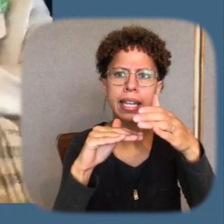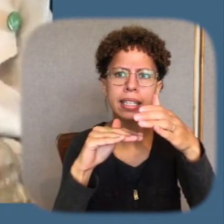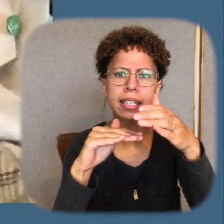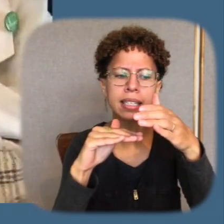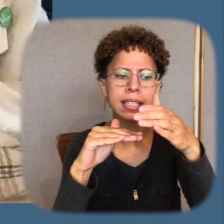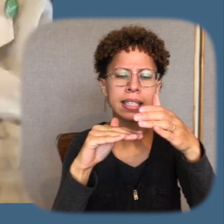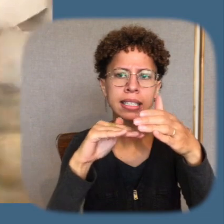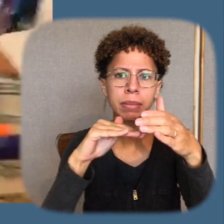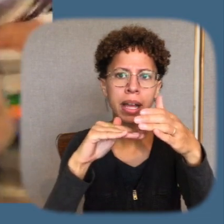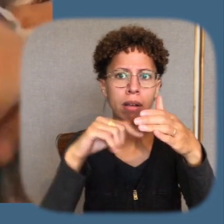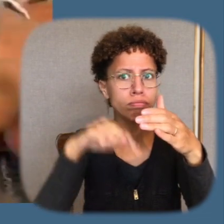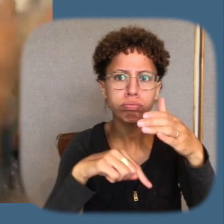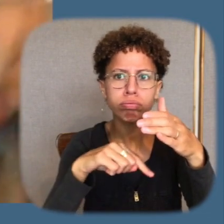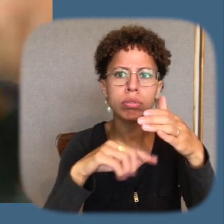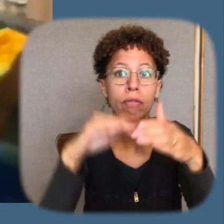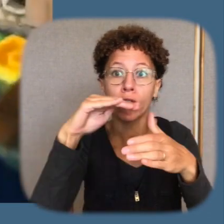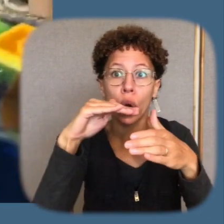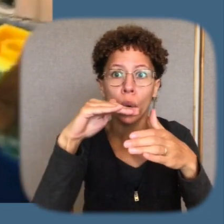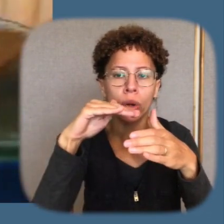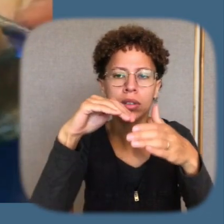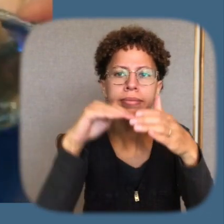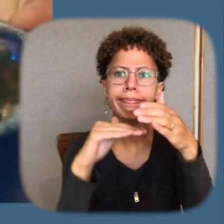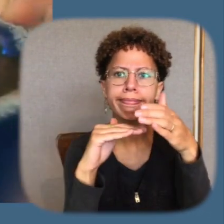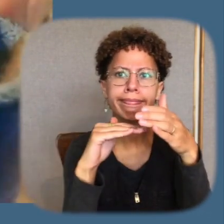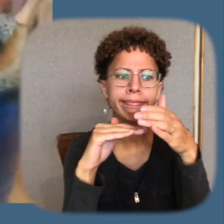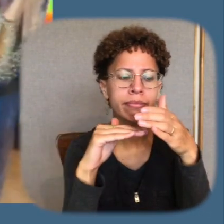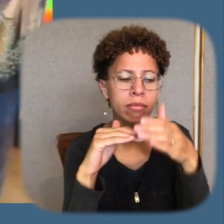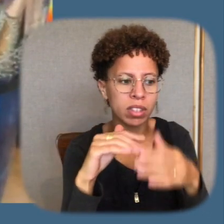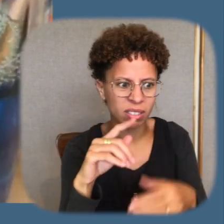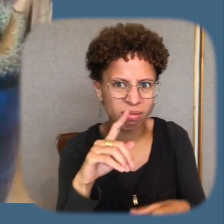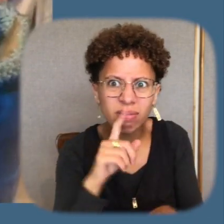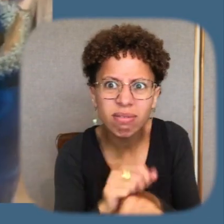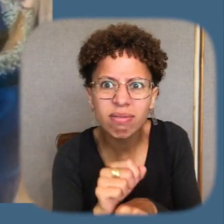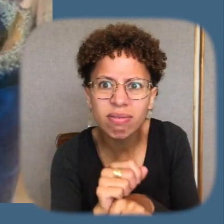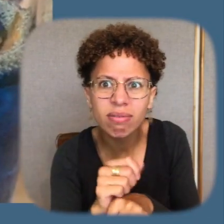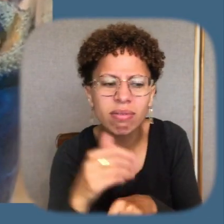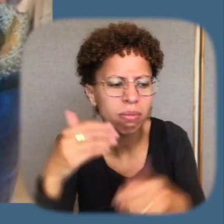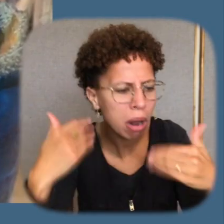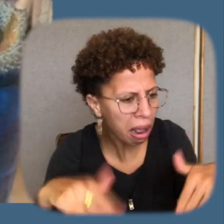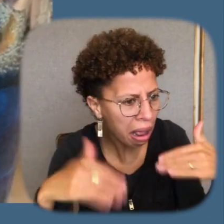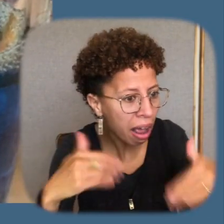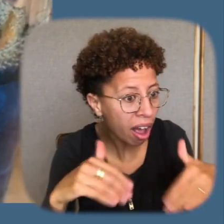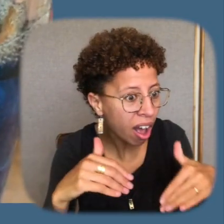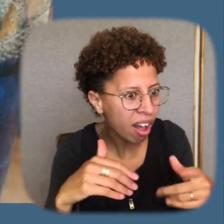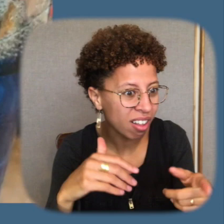The leaf is starting to suspend? Yeah. What? Ooh, look at that.